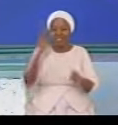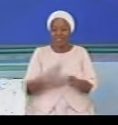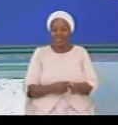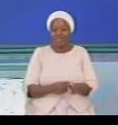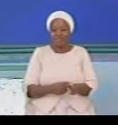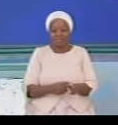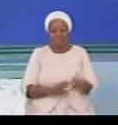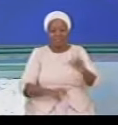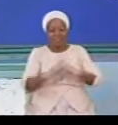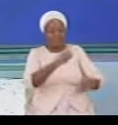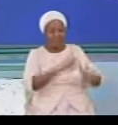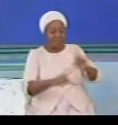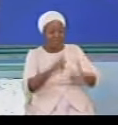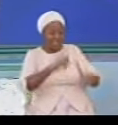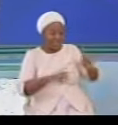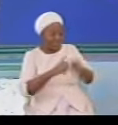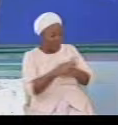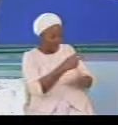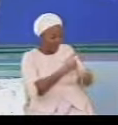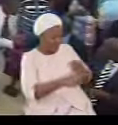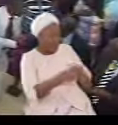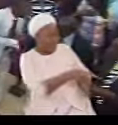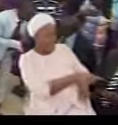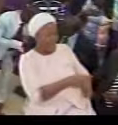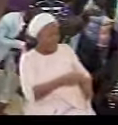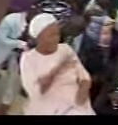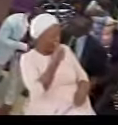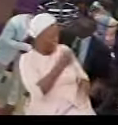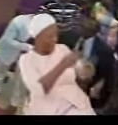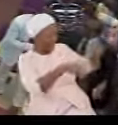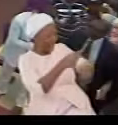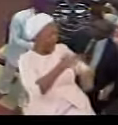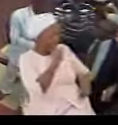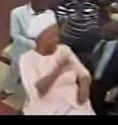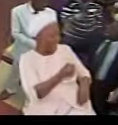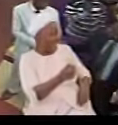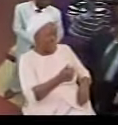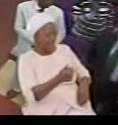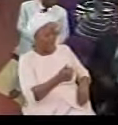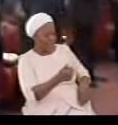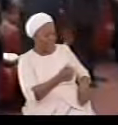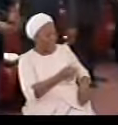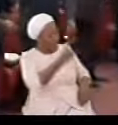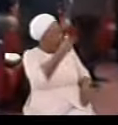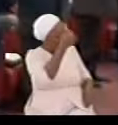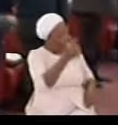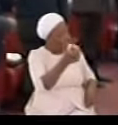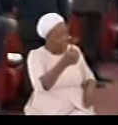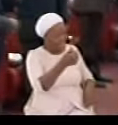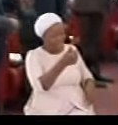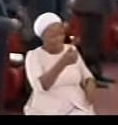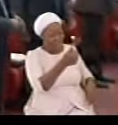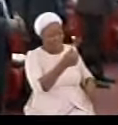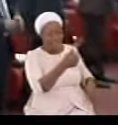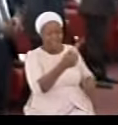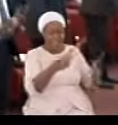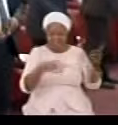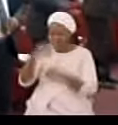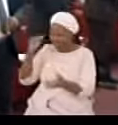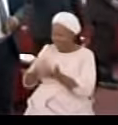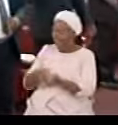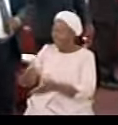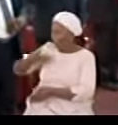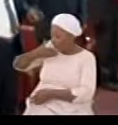Tell your brother, tell your sister by your side, better. Say it now. Say it